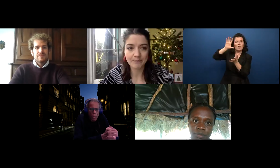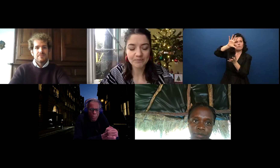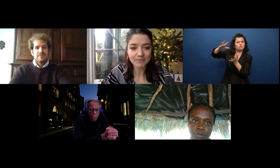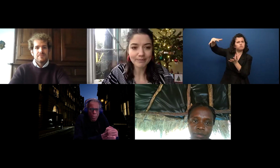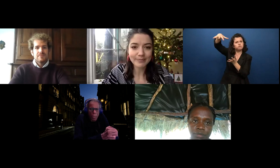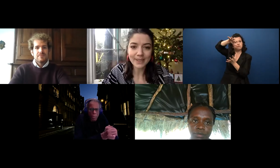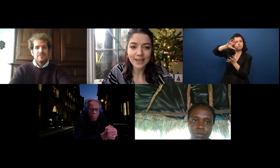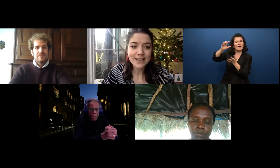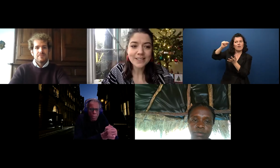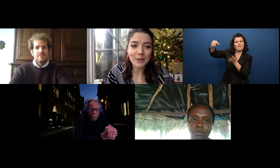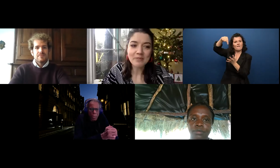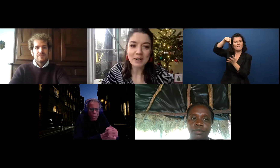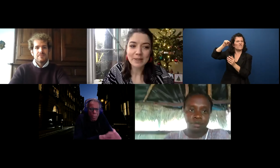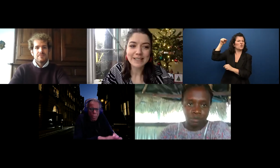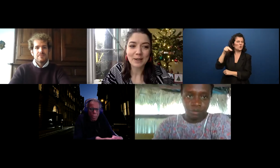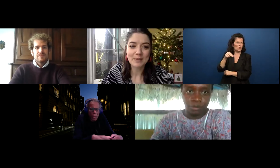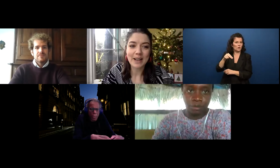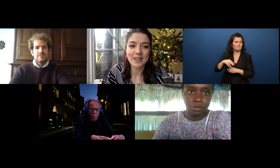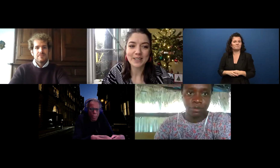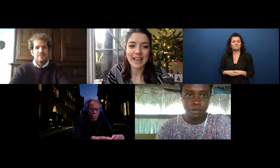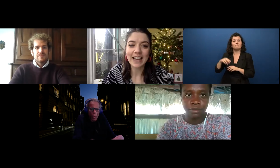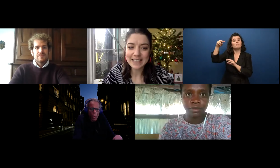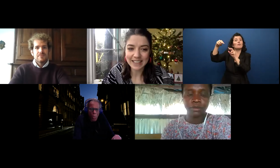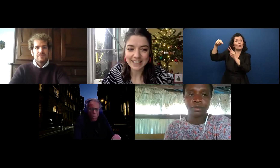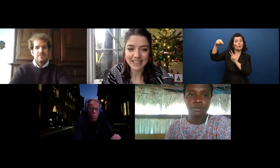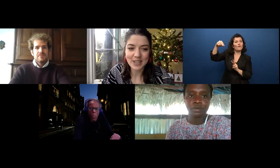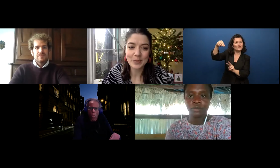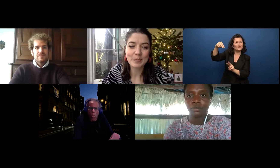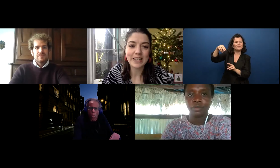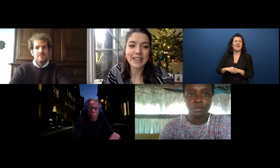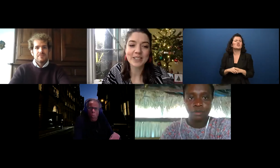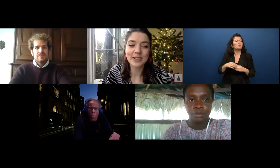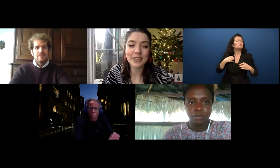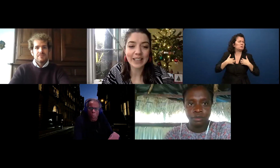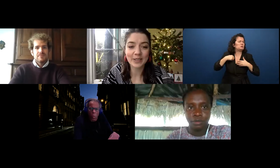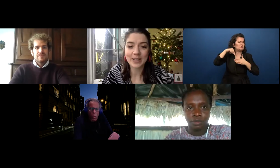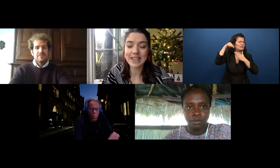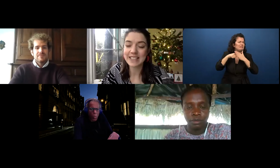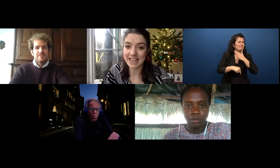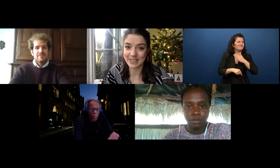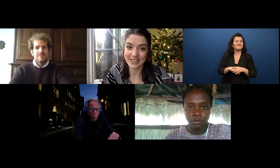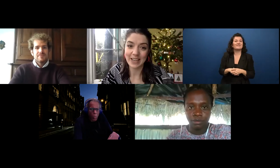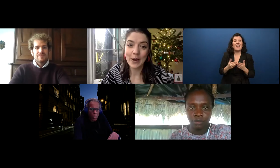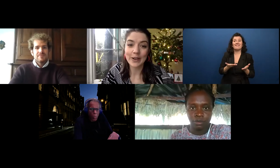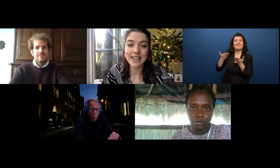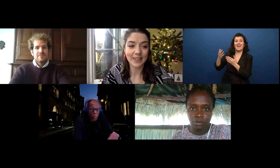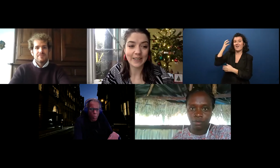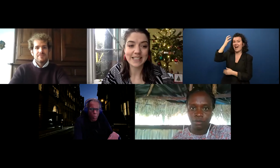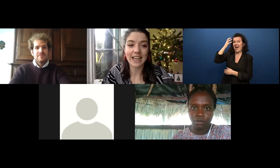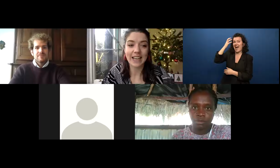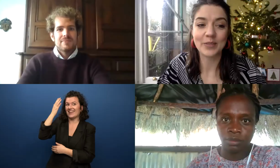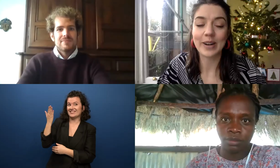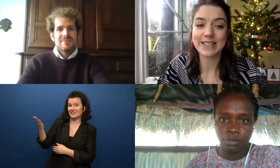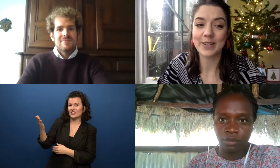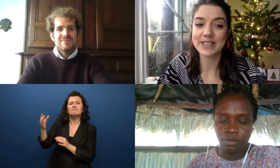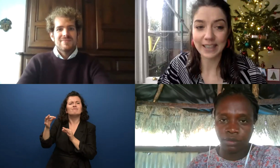today. So I'm very pleased now to pass on to Alexander, who will be talking through his case study on technology